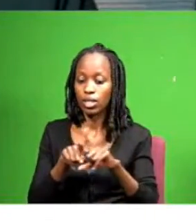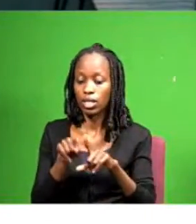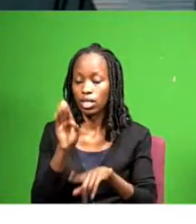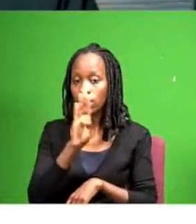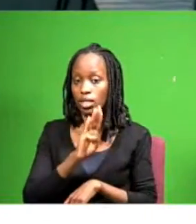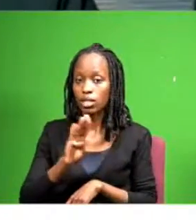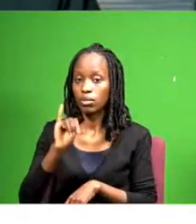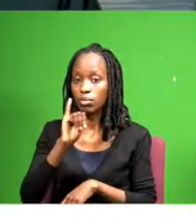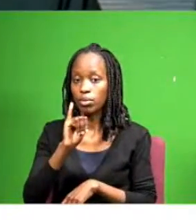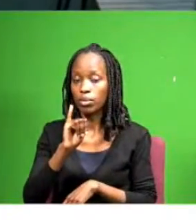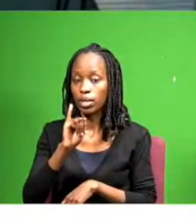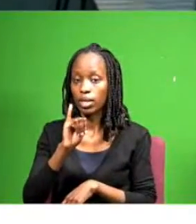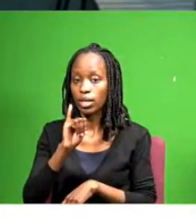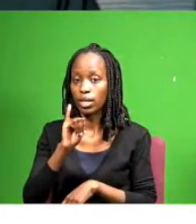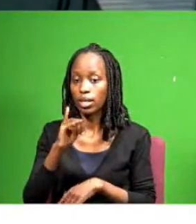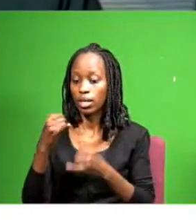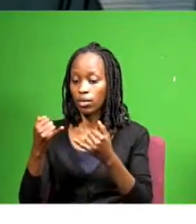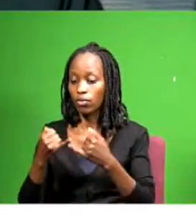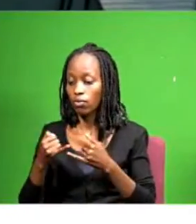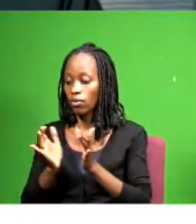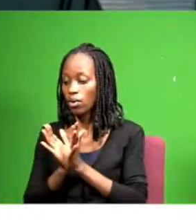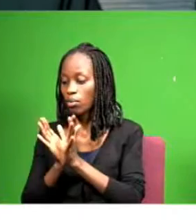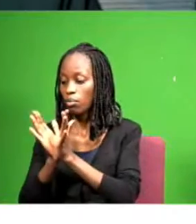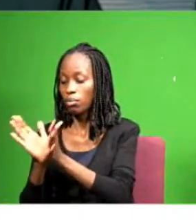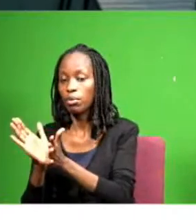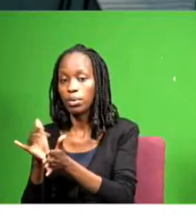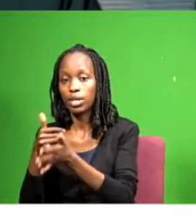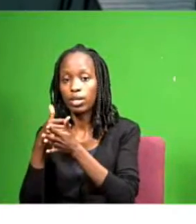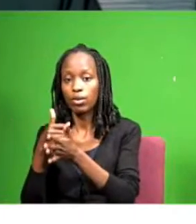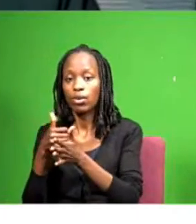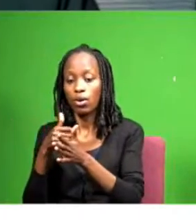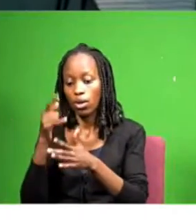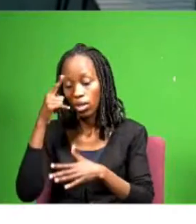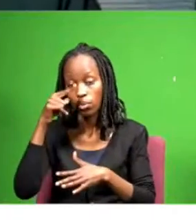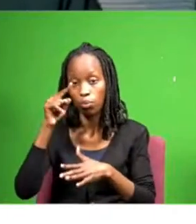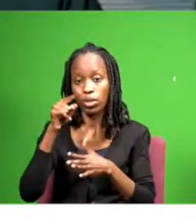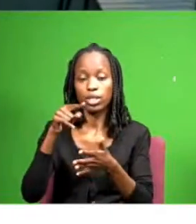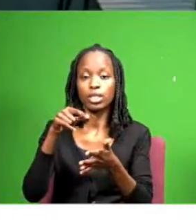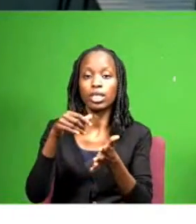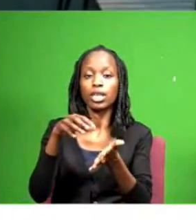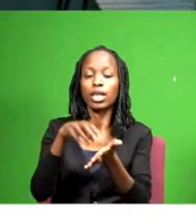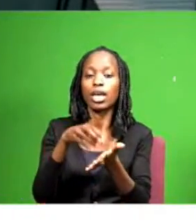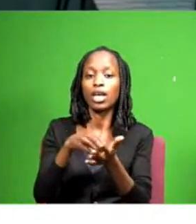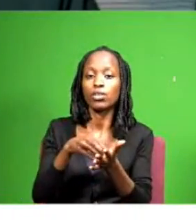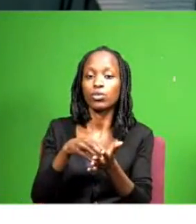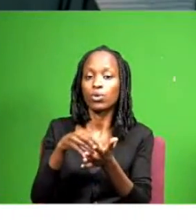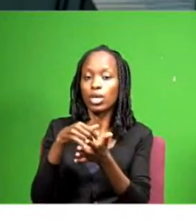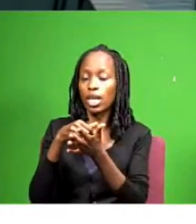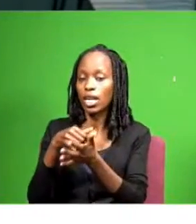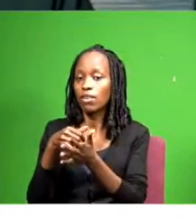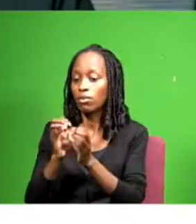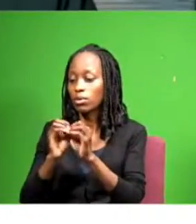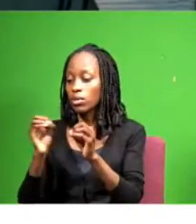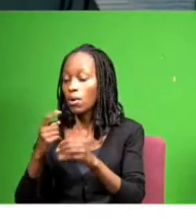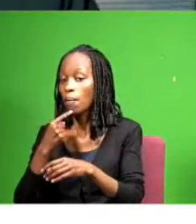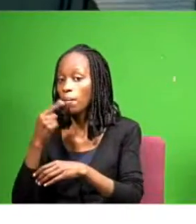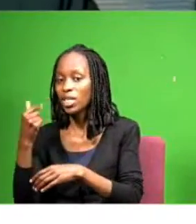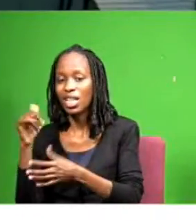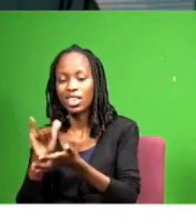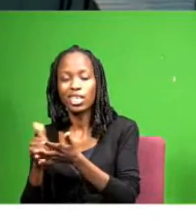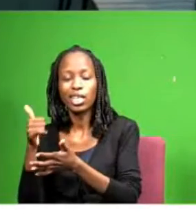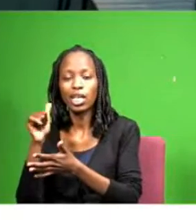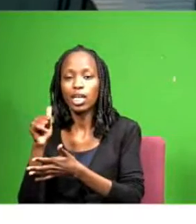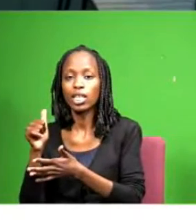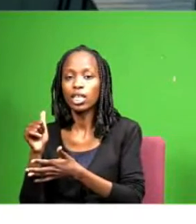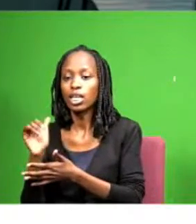PPI's invitation for public input on the policy issues involved made no mention that any requests